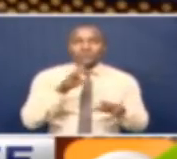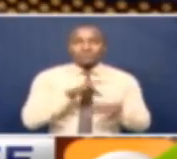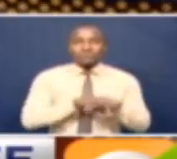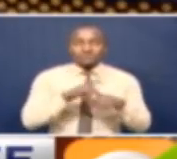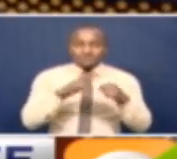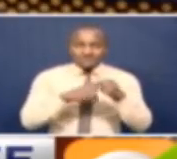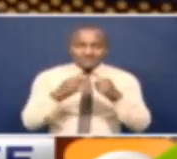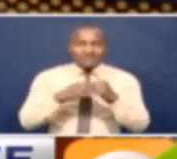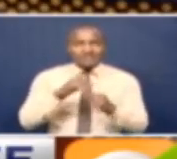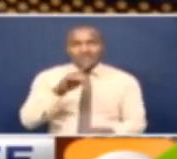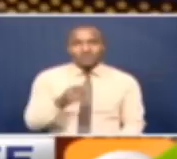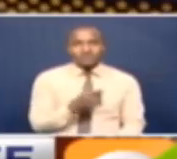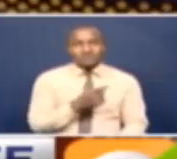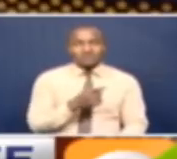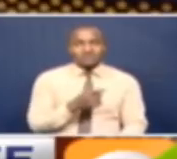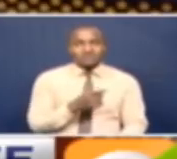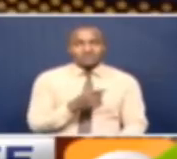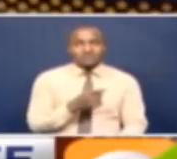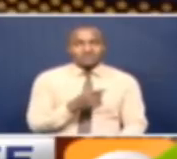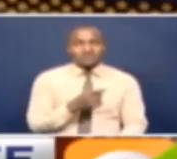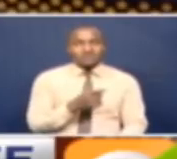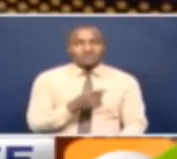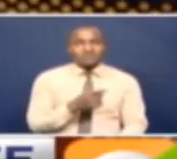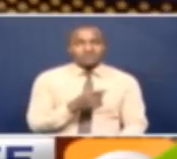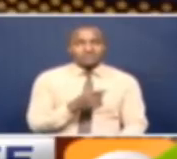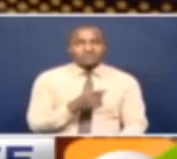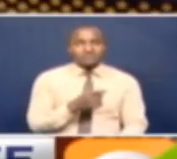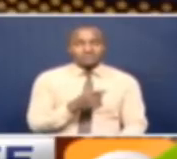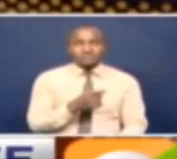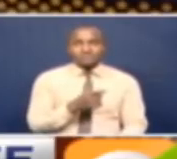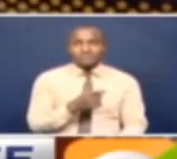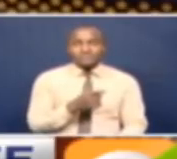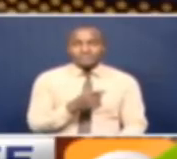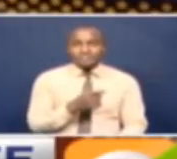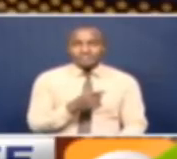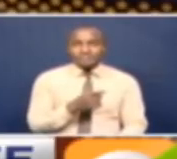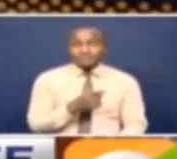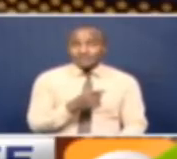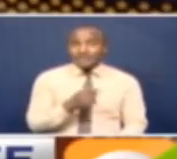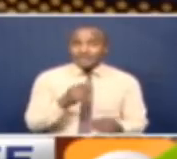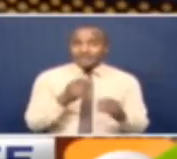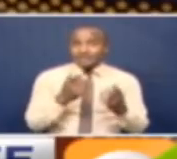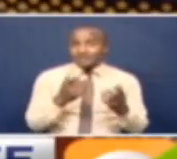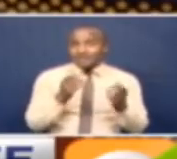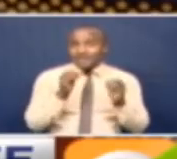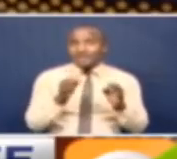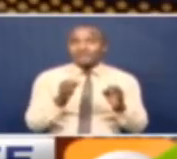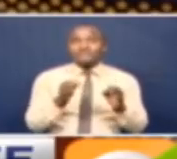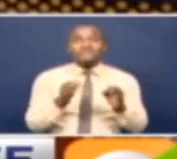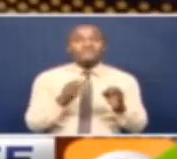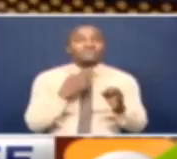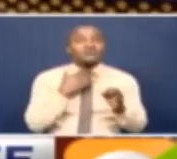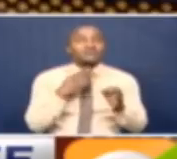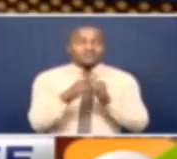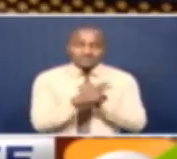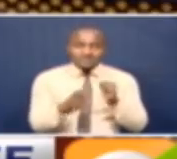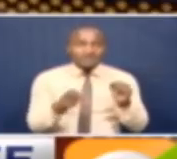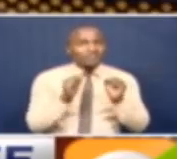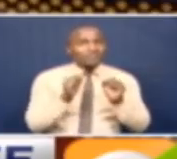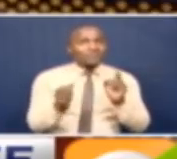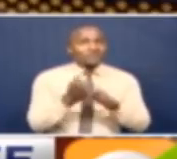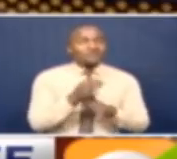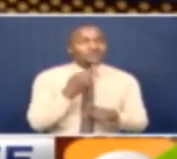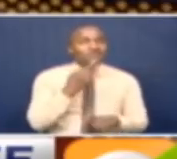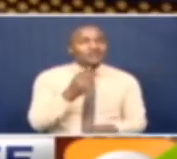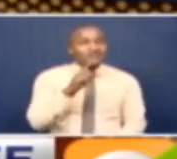Mm. If it were in our premise or a province to steal, we'll have returned a 300,000 margin.